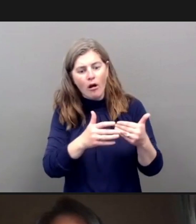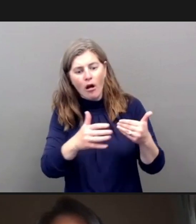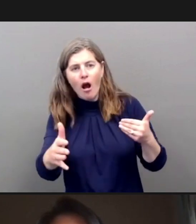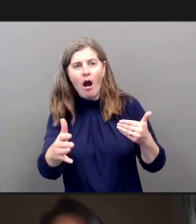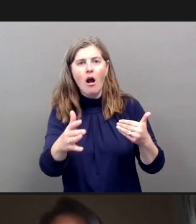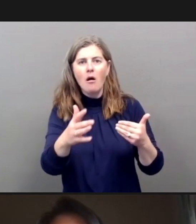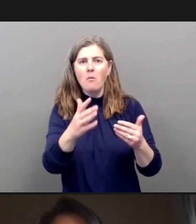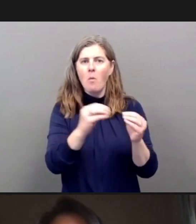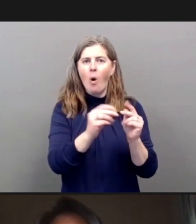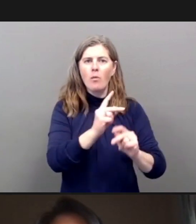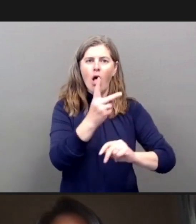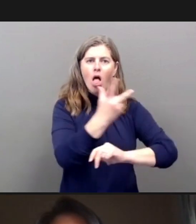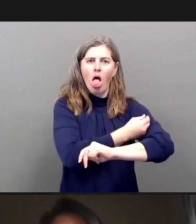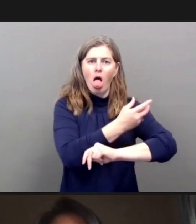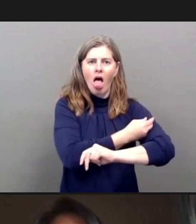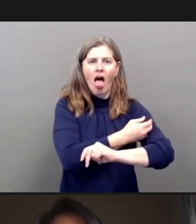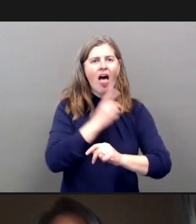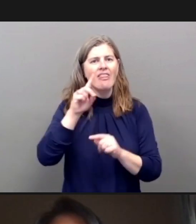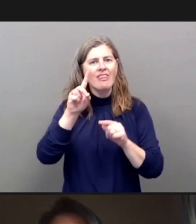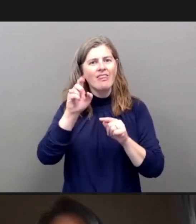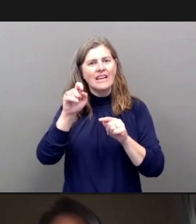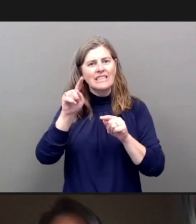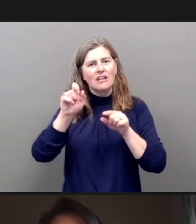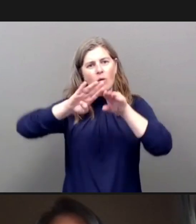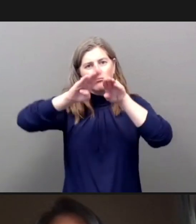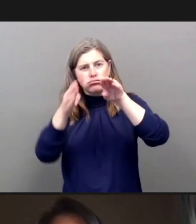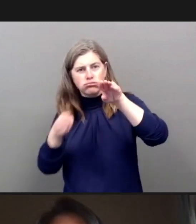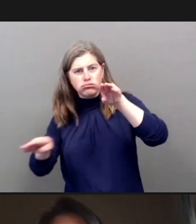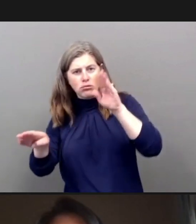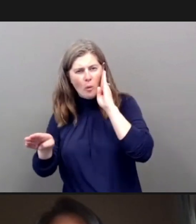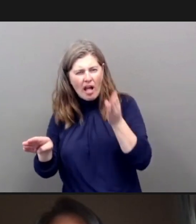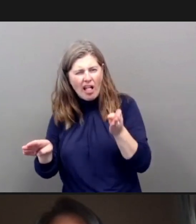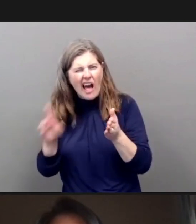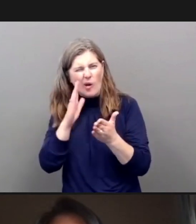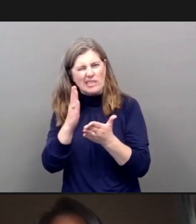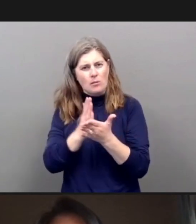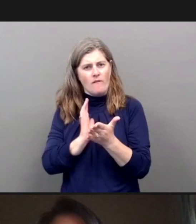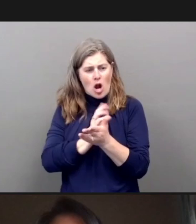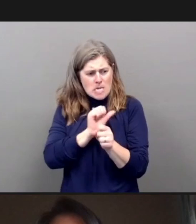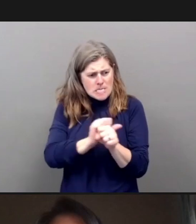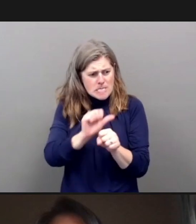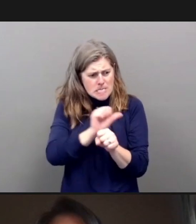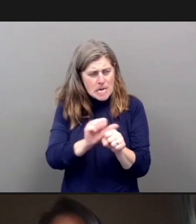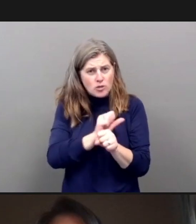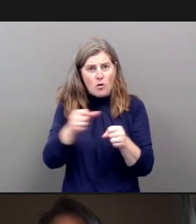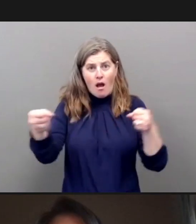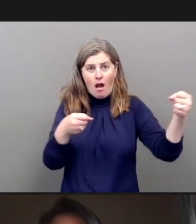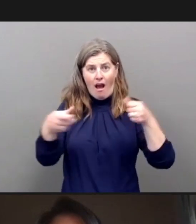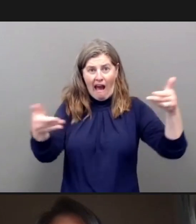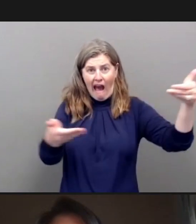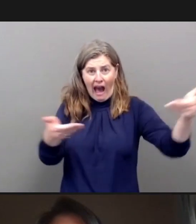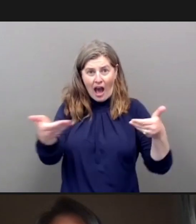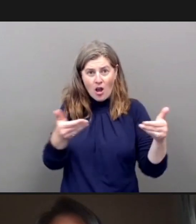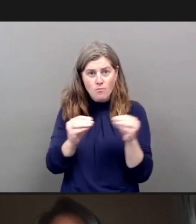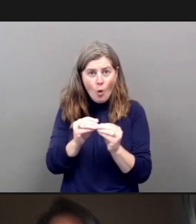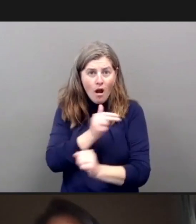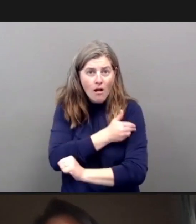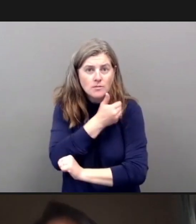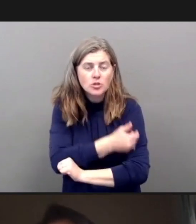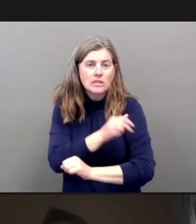will recede. And I know that some of the efforts we've made to staff our hospitals and